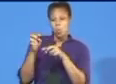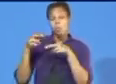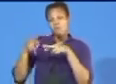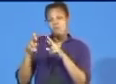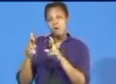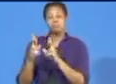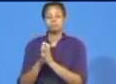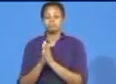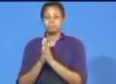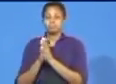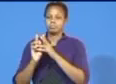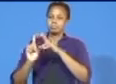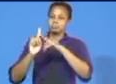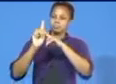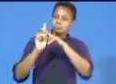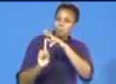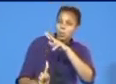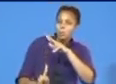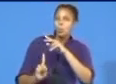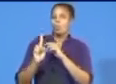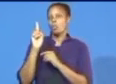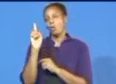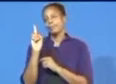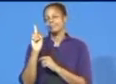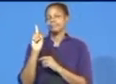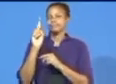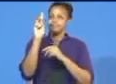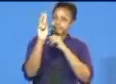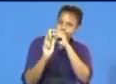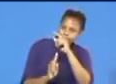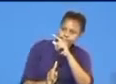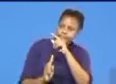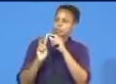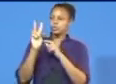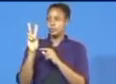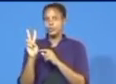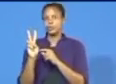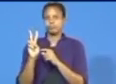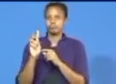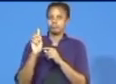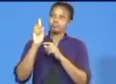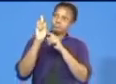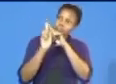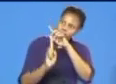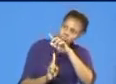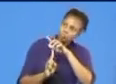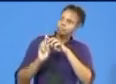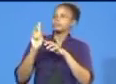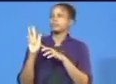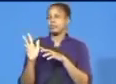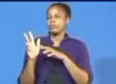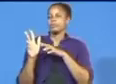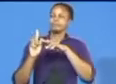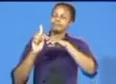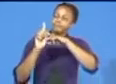seven times in obedience to God's instruction.